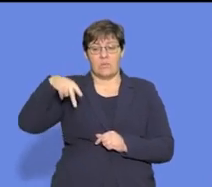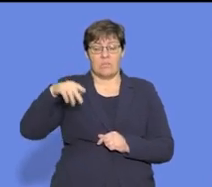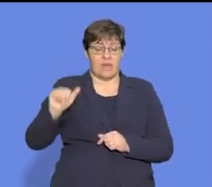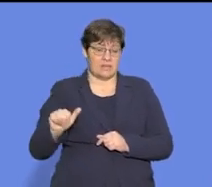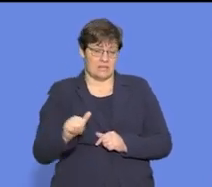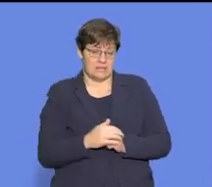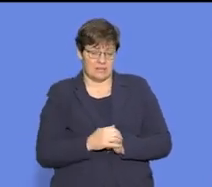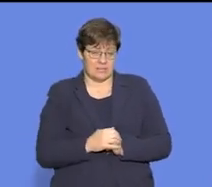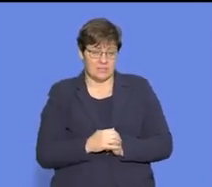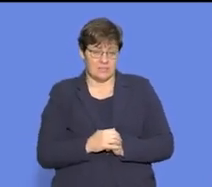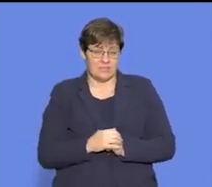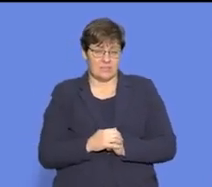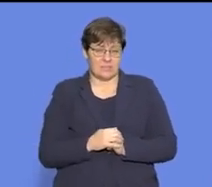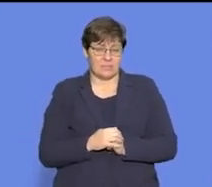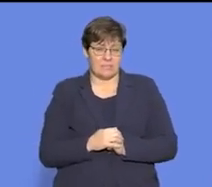kilopascals.